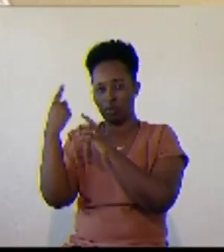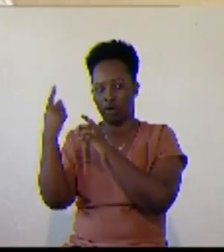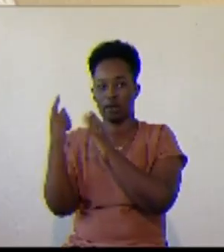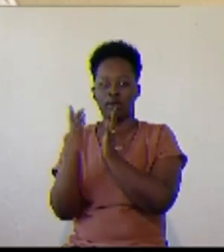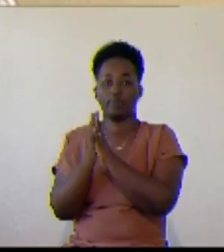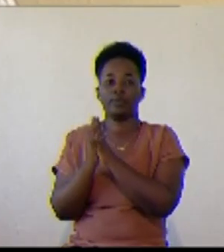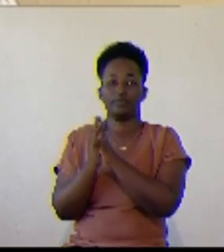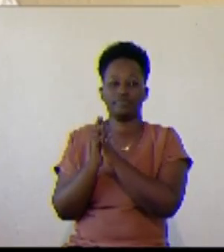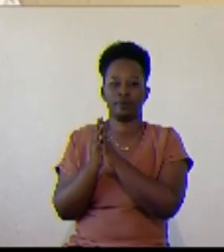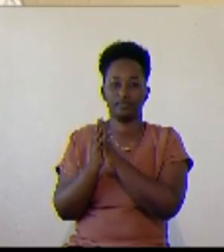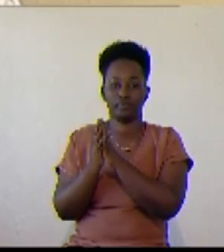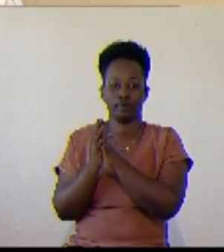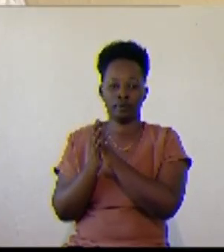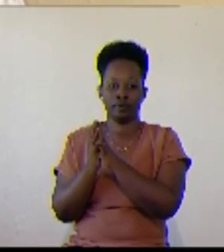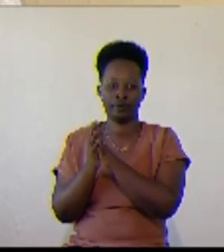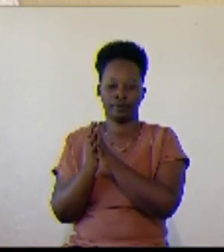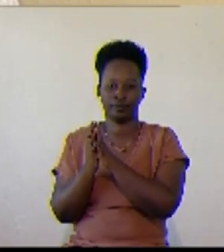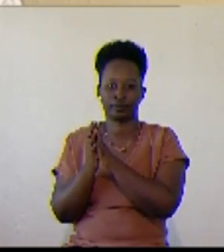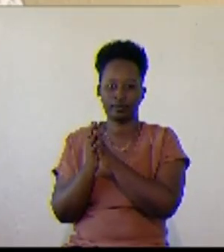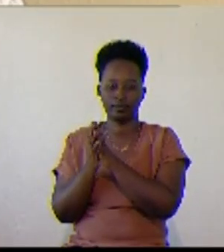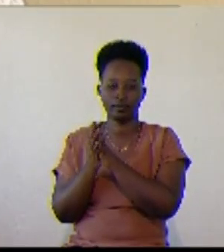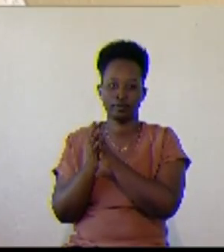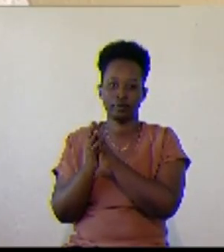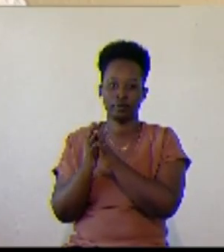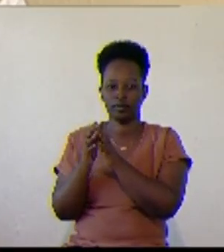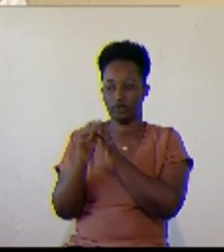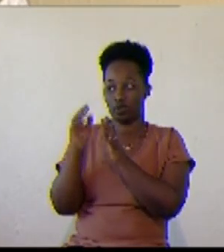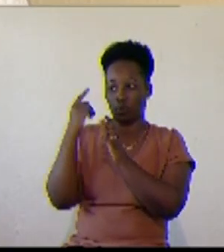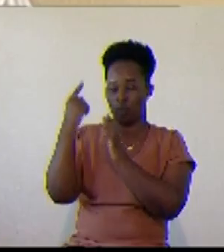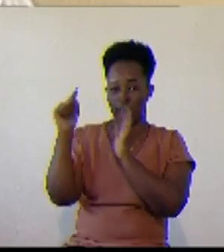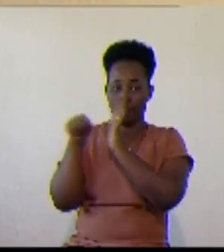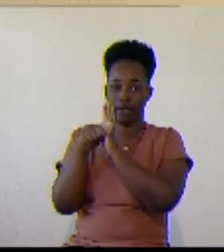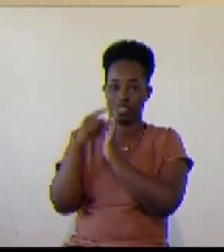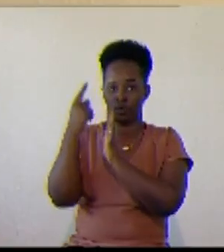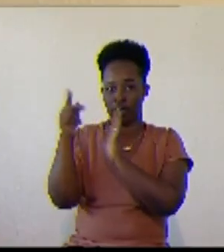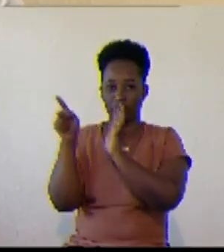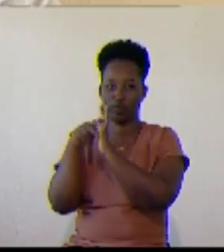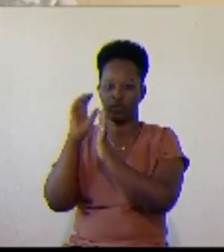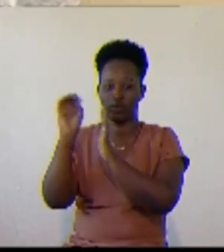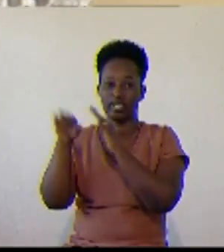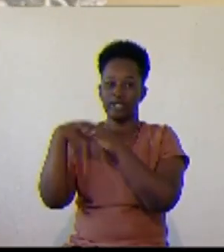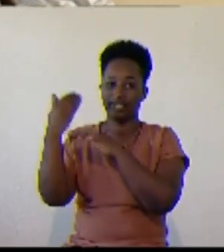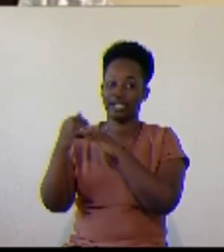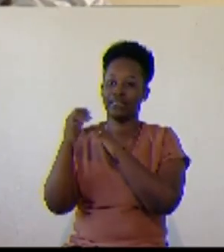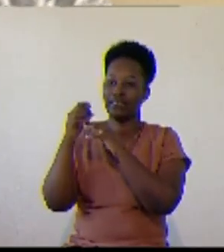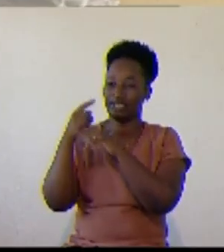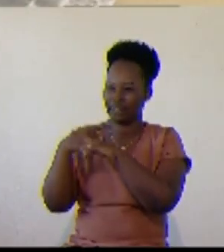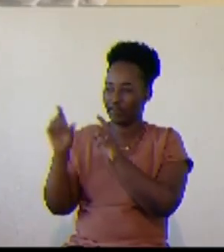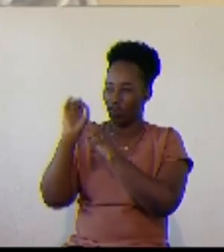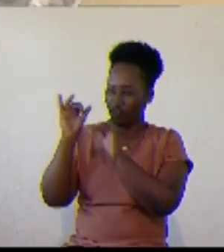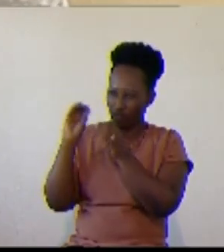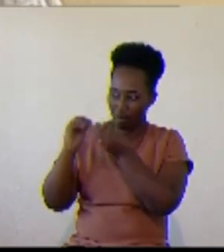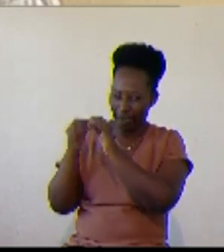1 times 10 Q, 1 minus 1, you know you remain with 0. Then the differentiation of a constant, it gives